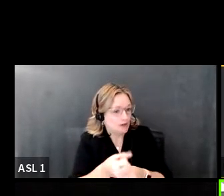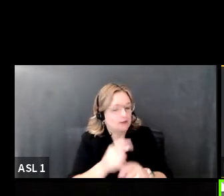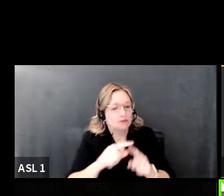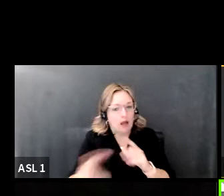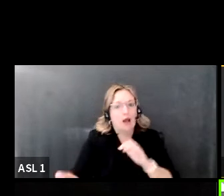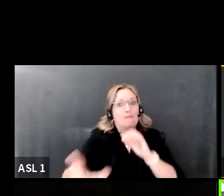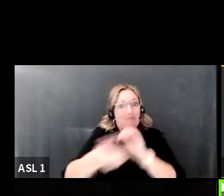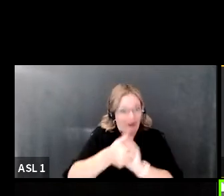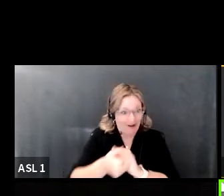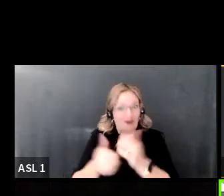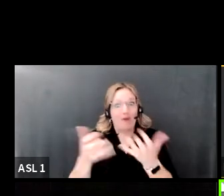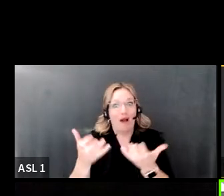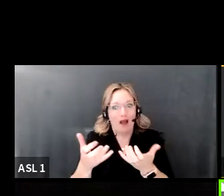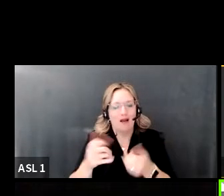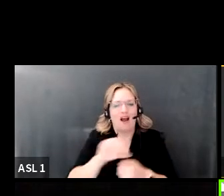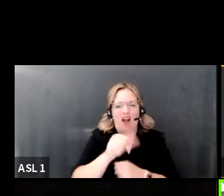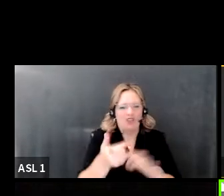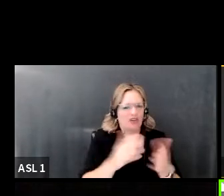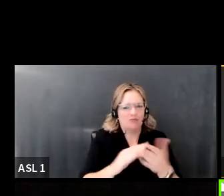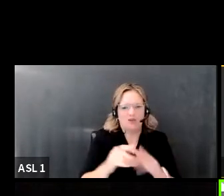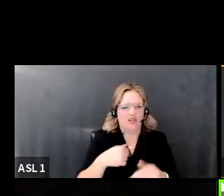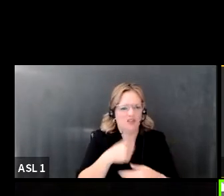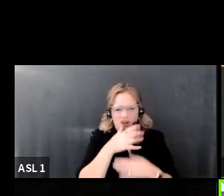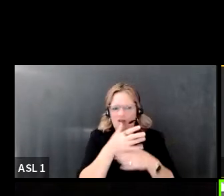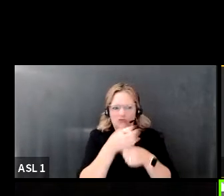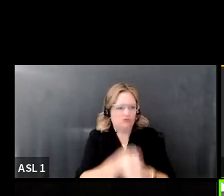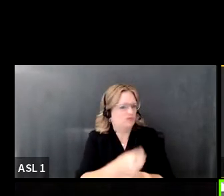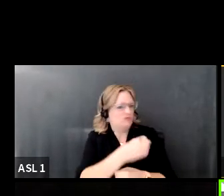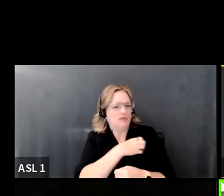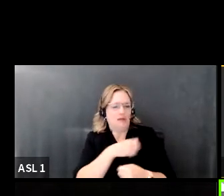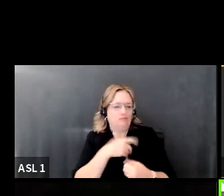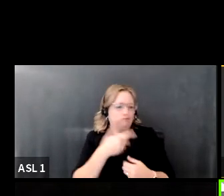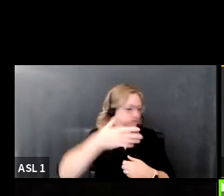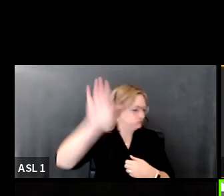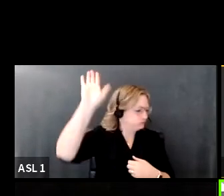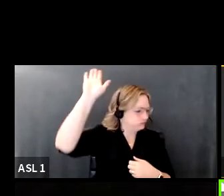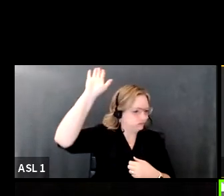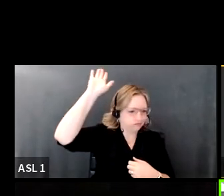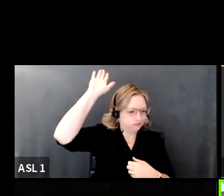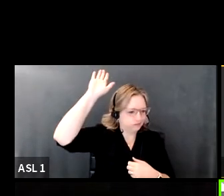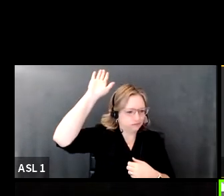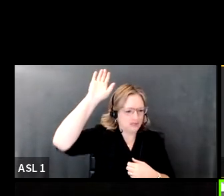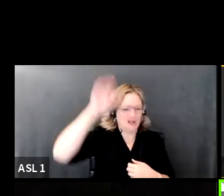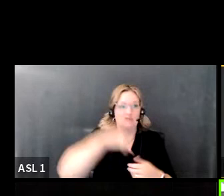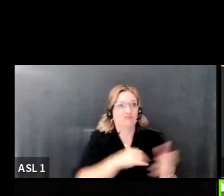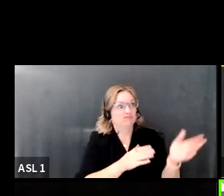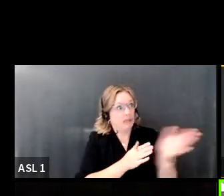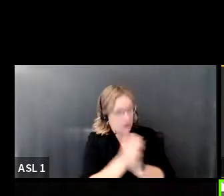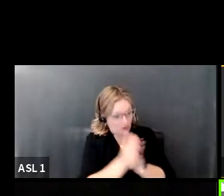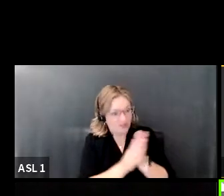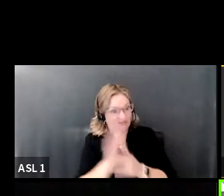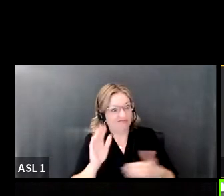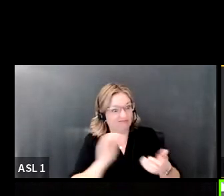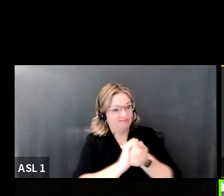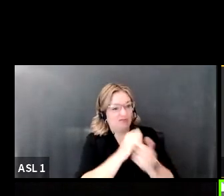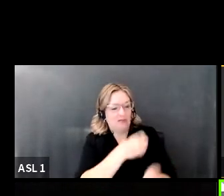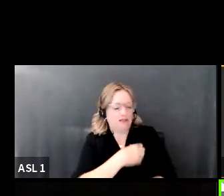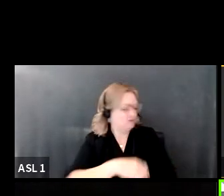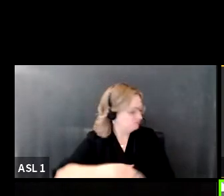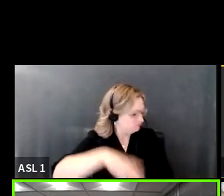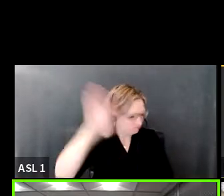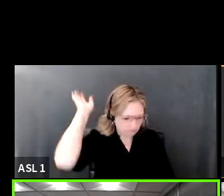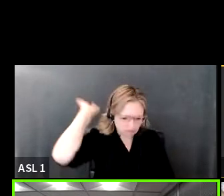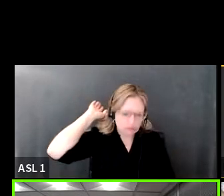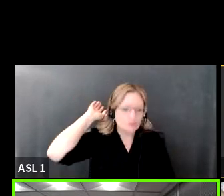us another community that has low trust and has current currently said we have a low desire to work with you we're going to try these new